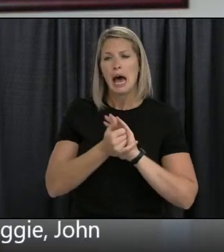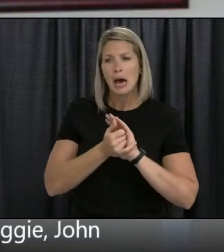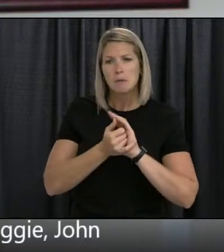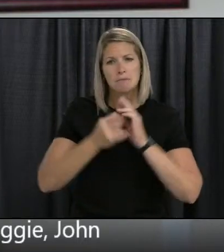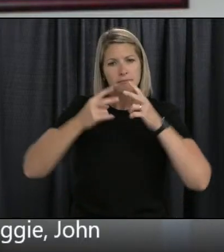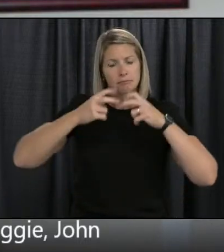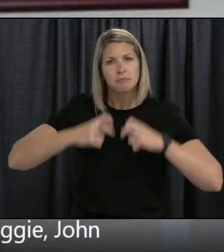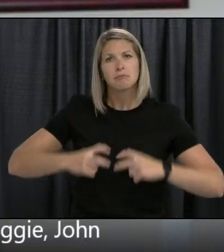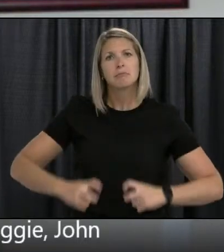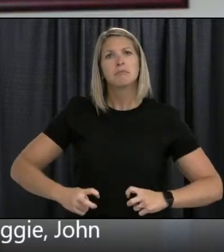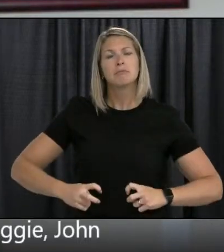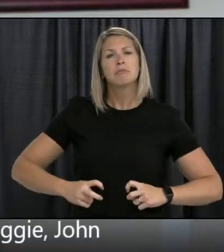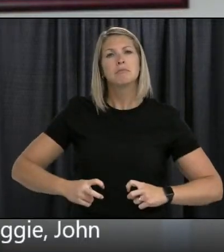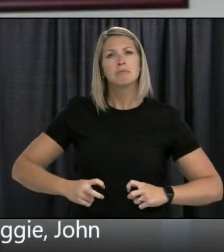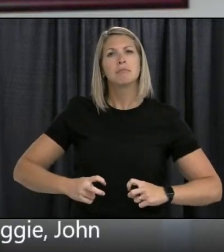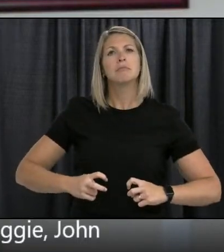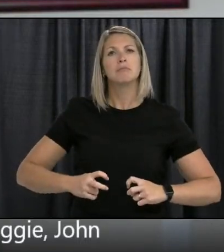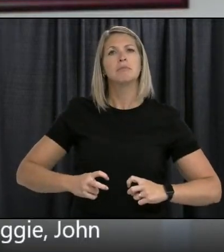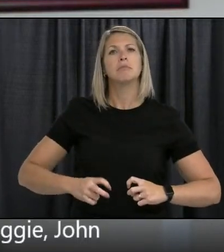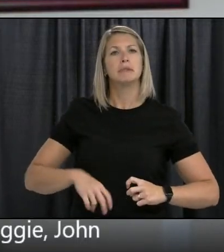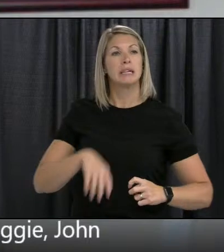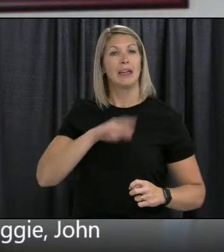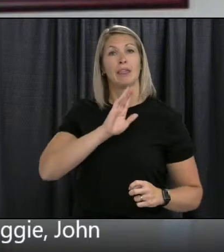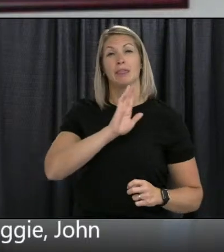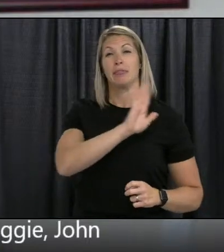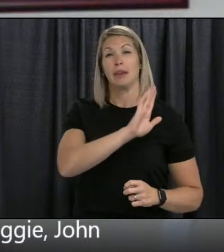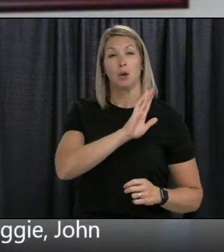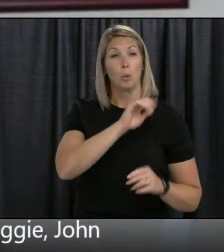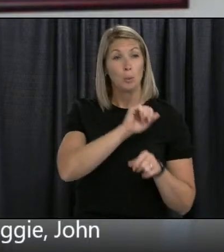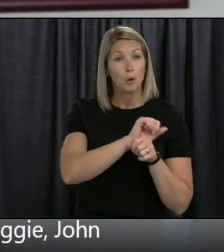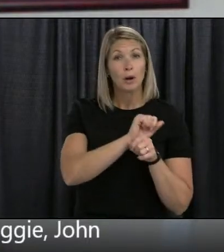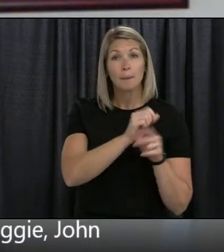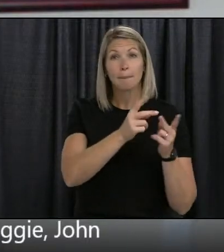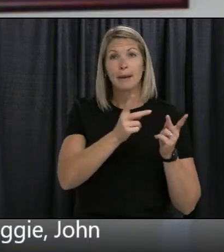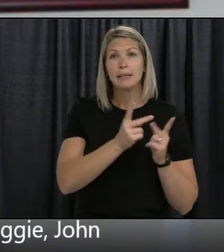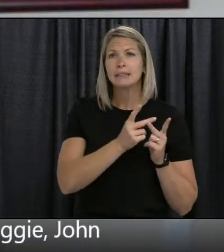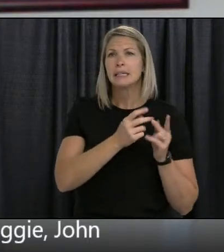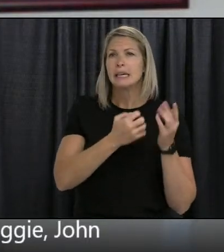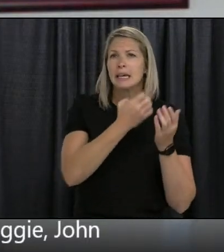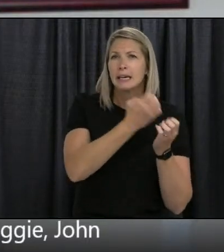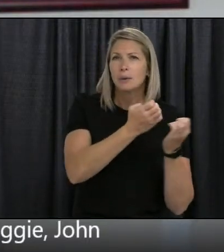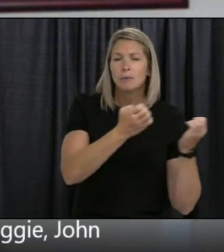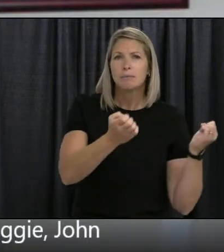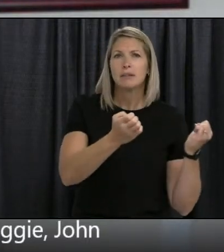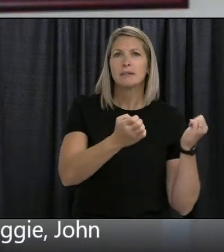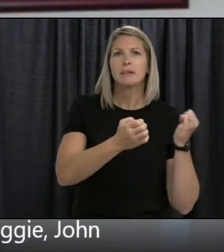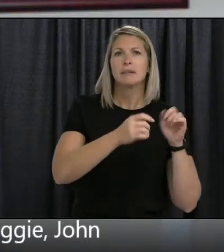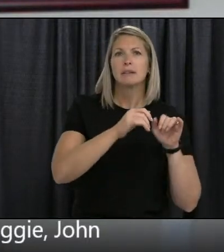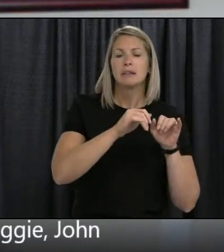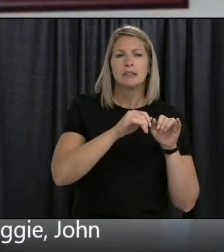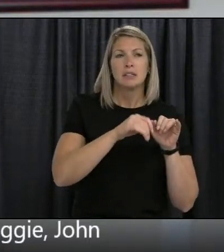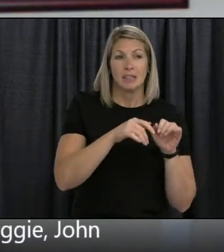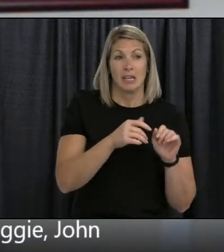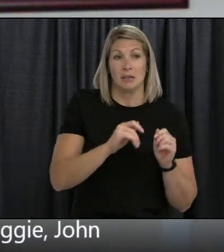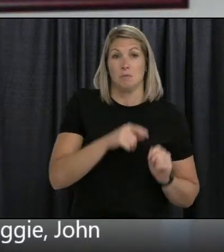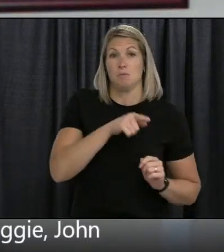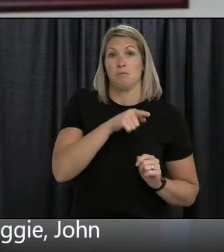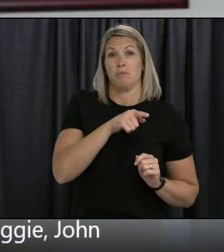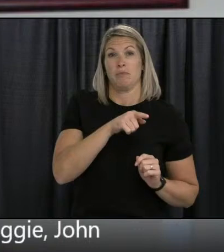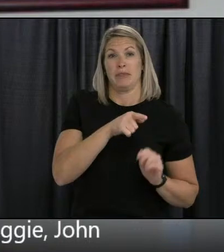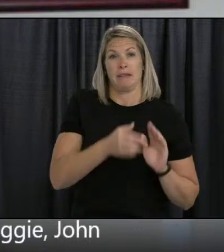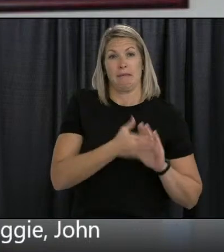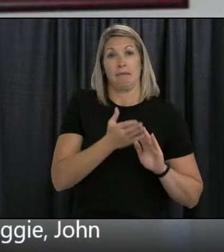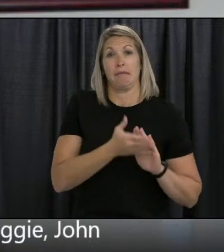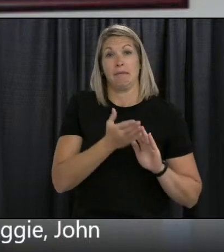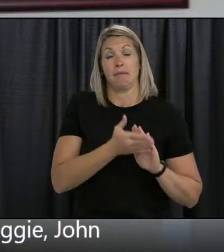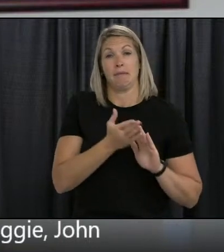for facilities with equipment where the technical expertise and engineering that we require to keep these machines